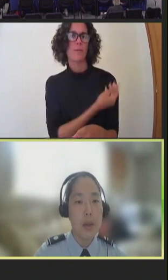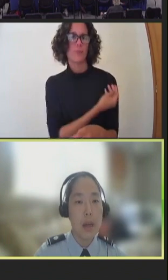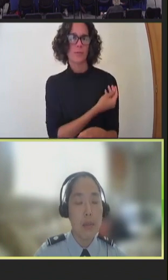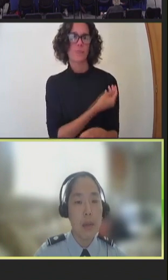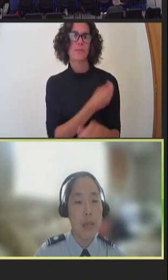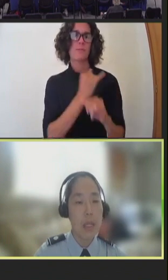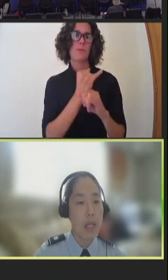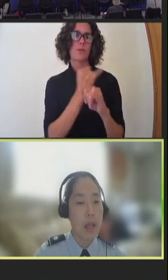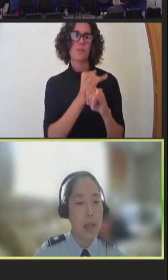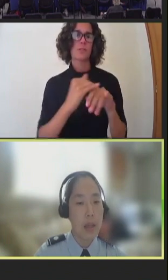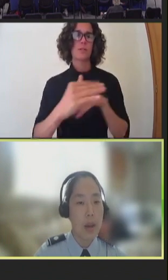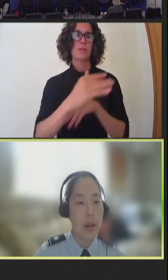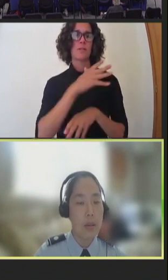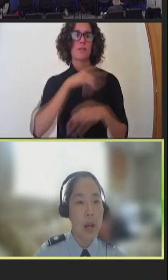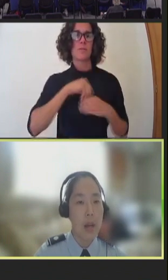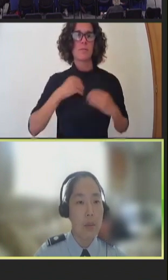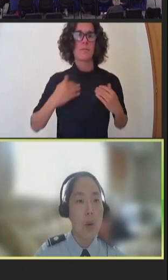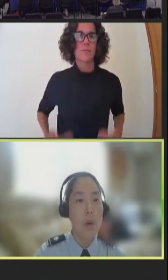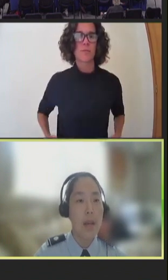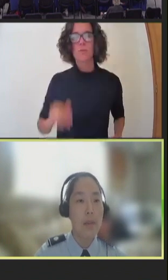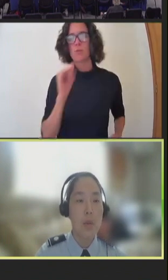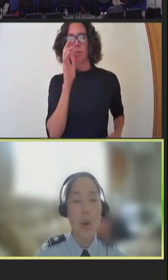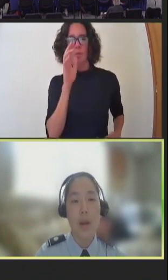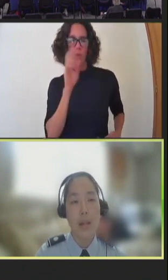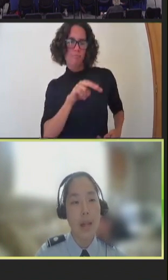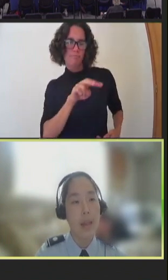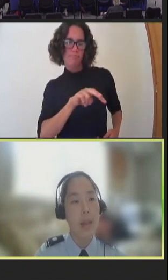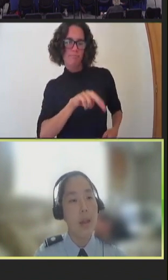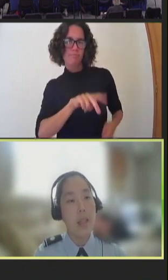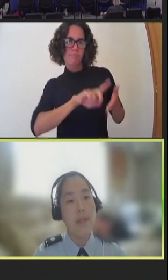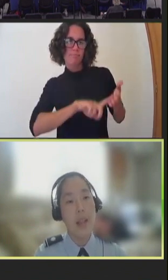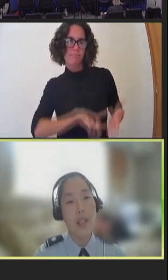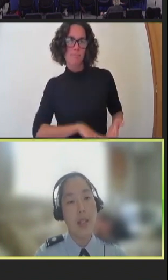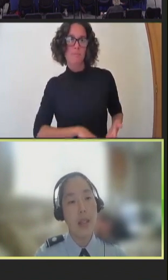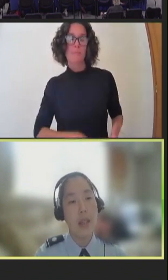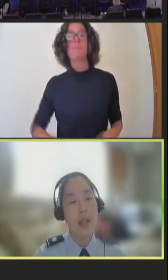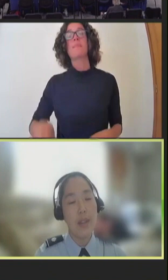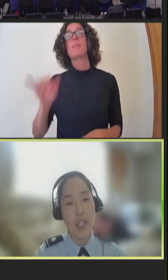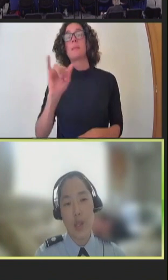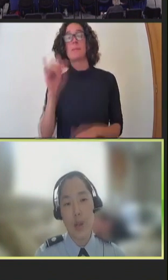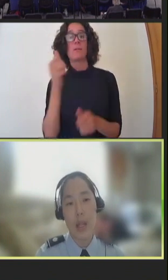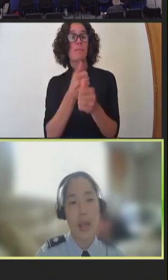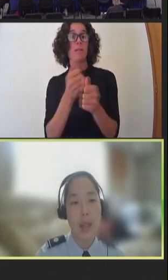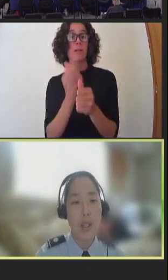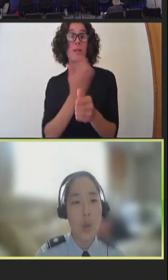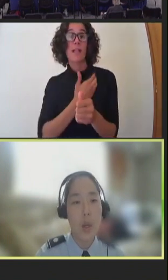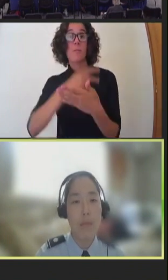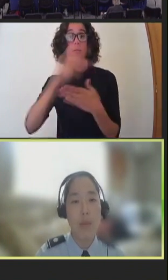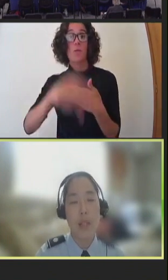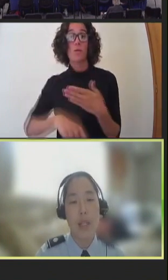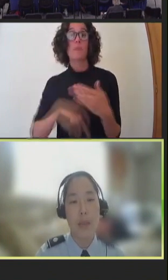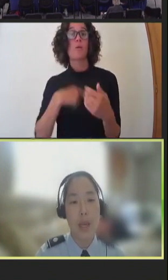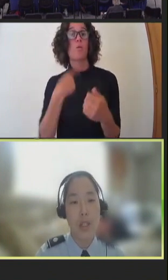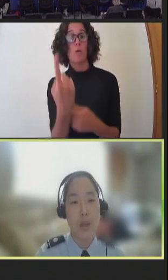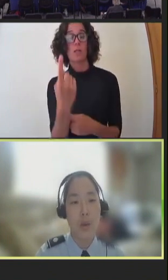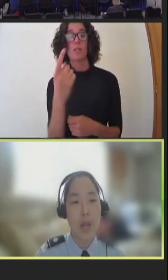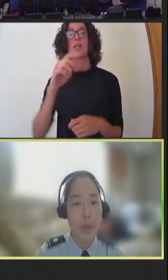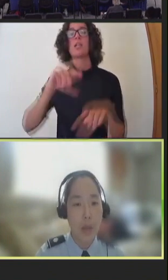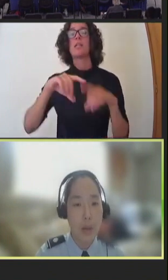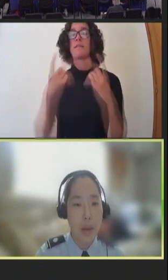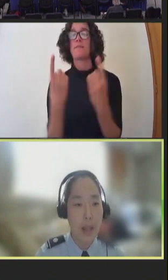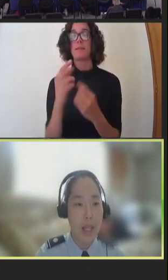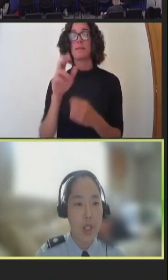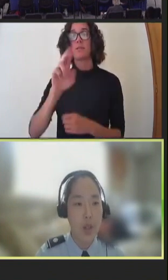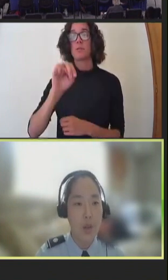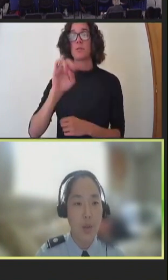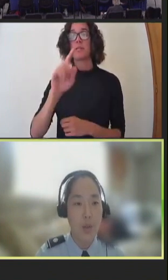two updates on kind of our programs. One is that the Defense Innovation Unit and the Joint Project Manager for